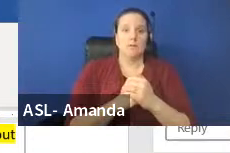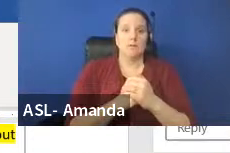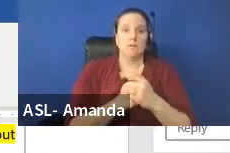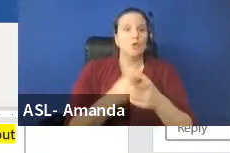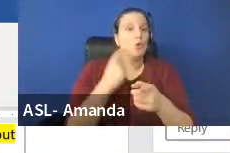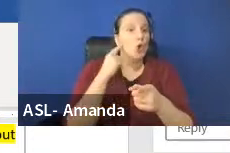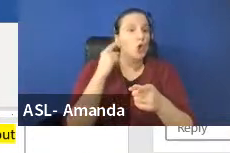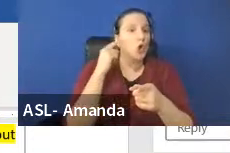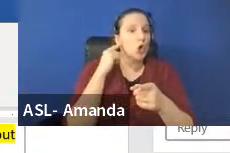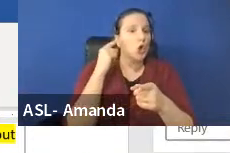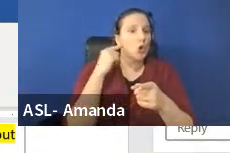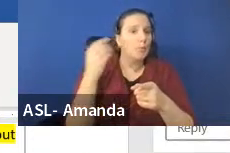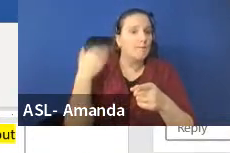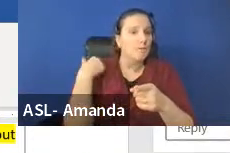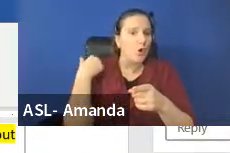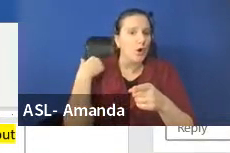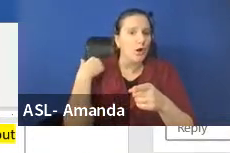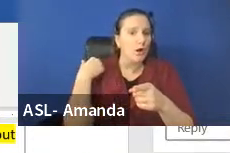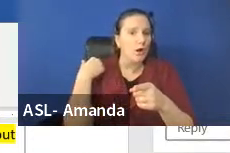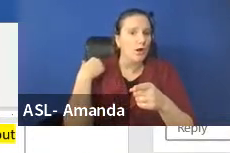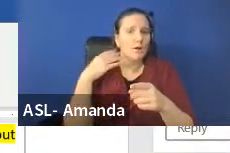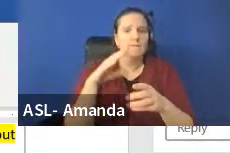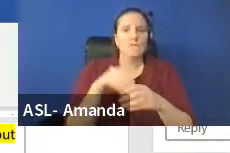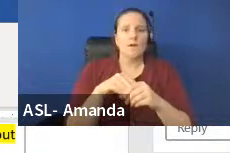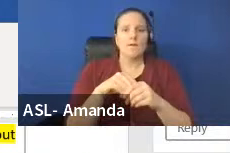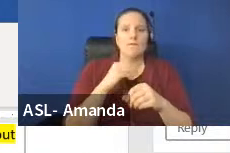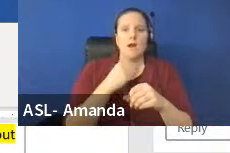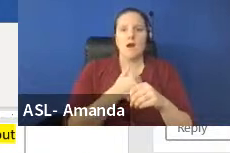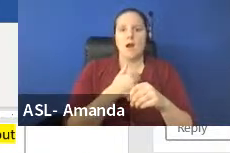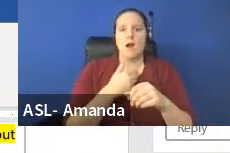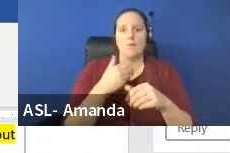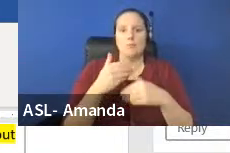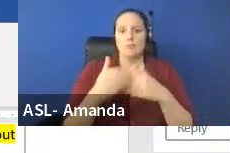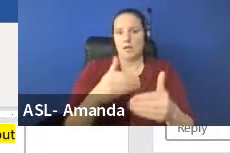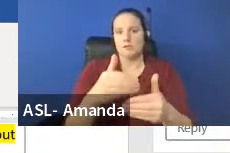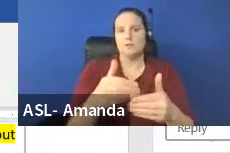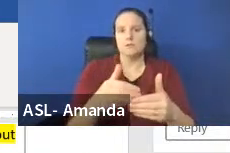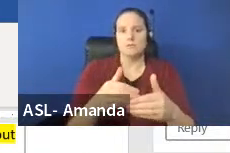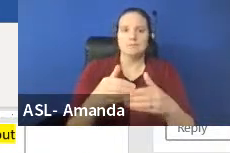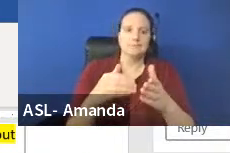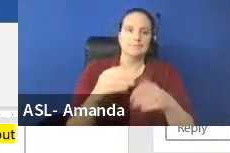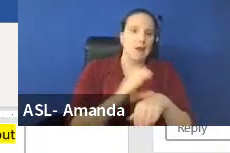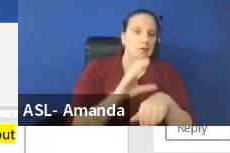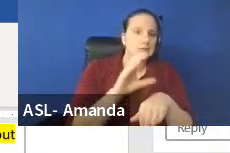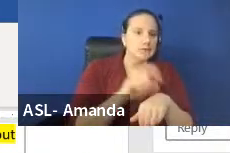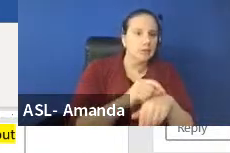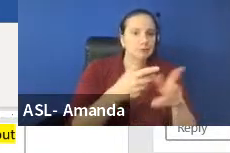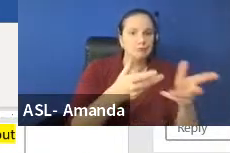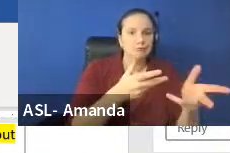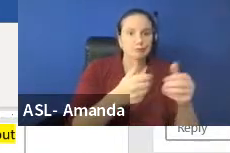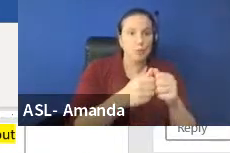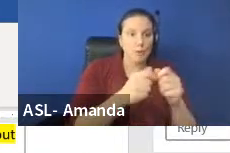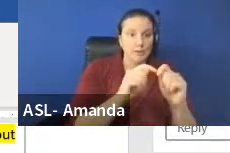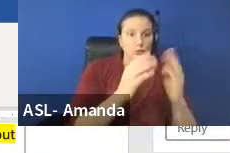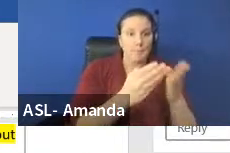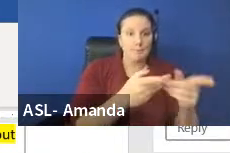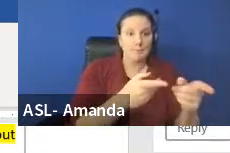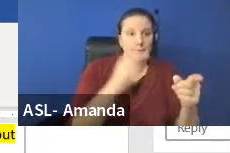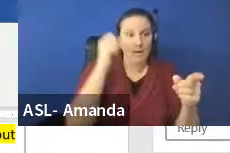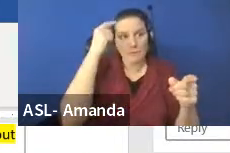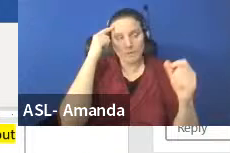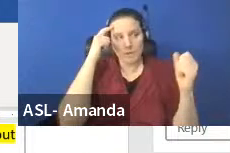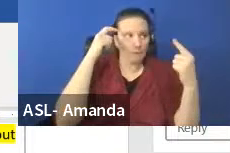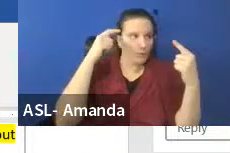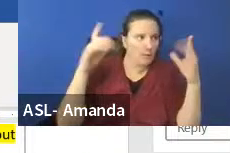heard before, part of our the process is consultation with the tribes, a government to government